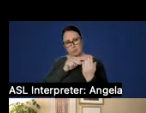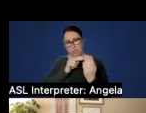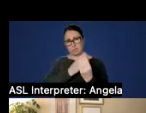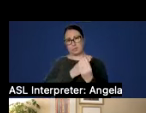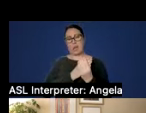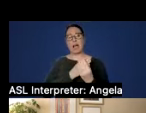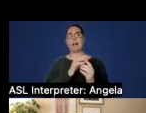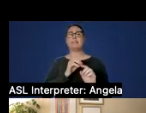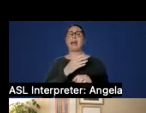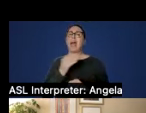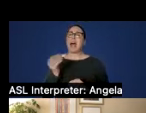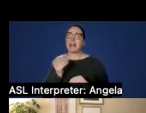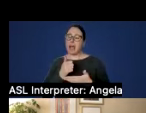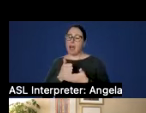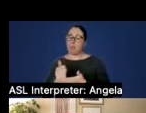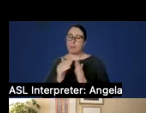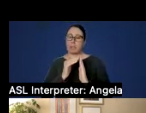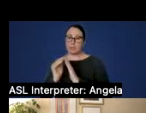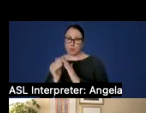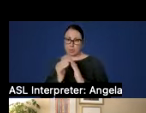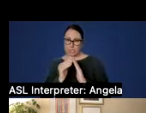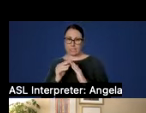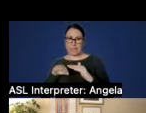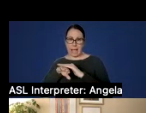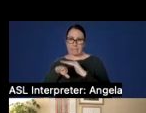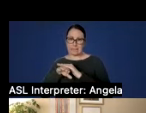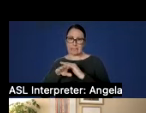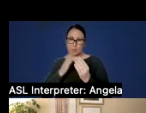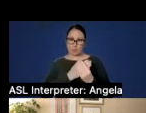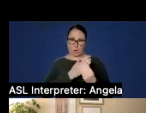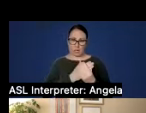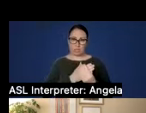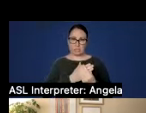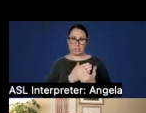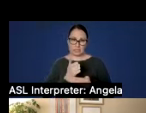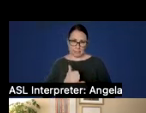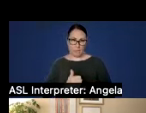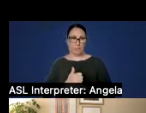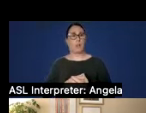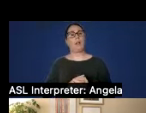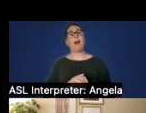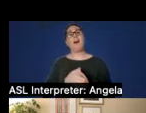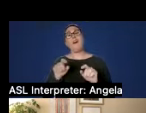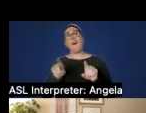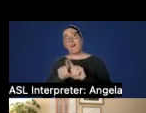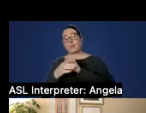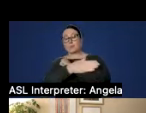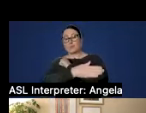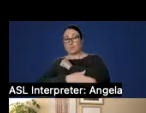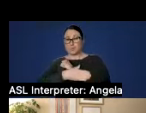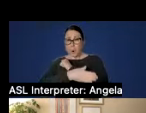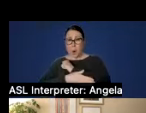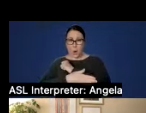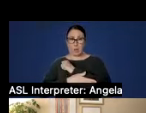you serve access those. Of course, in small rural settings, which is where most of us, I think, probably work and